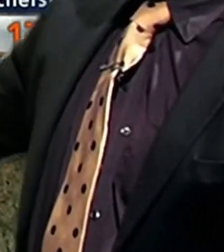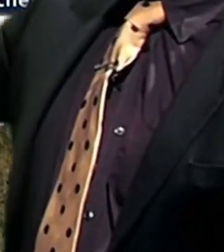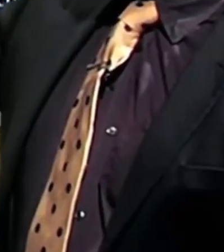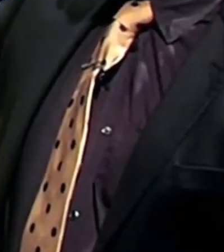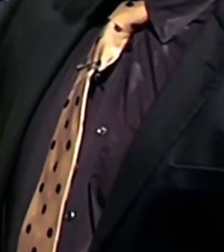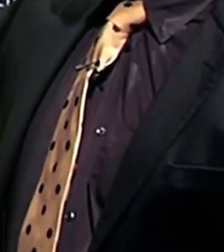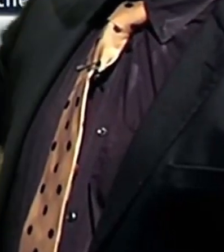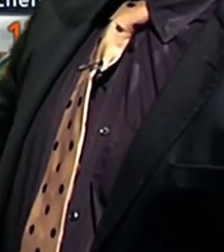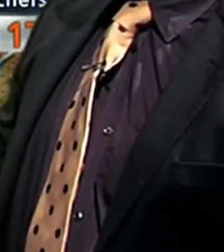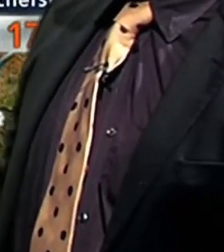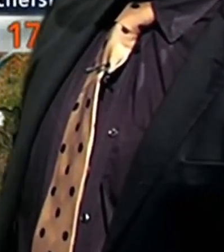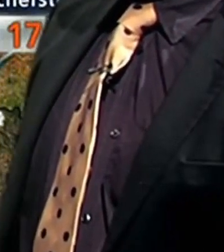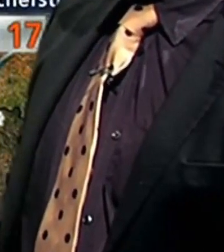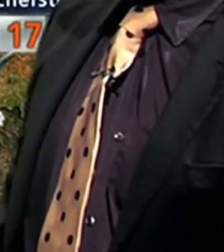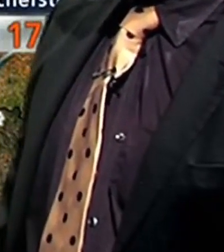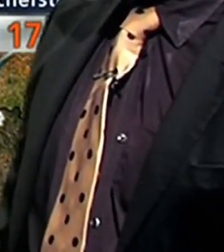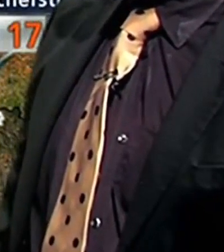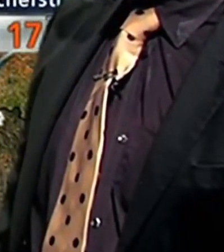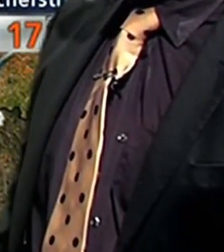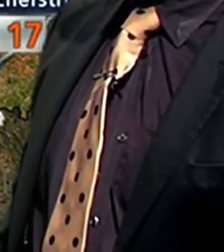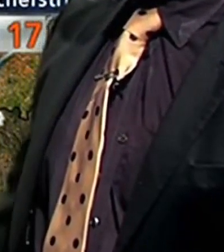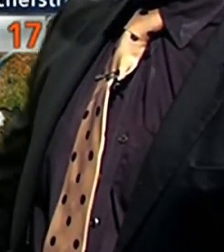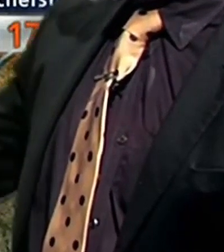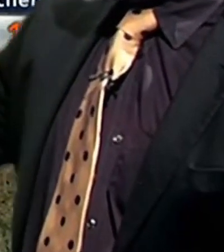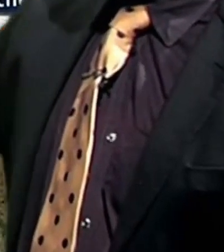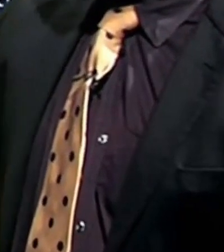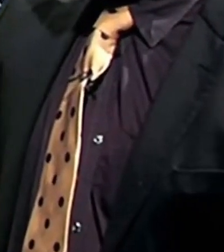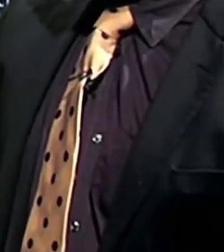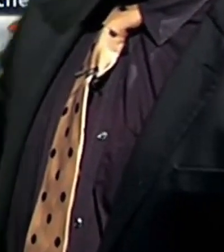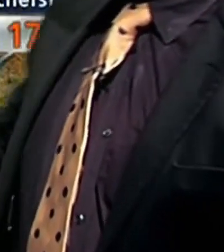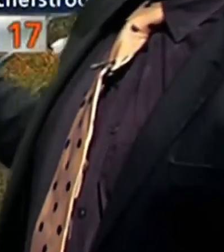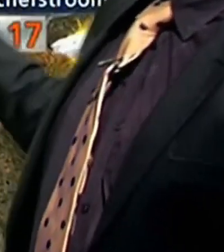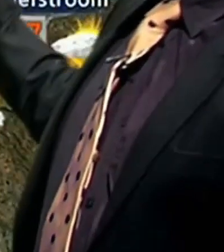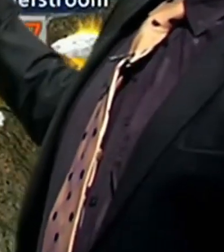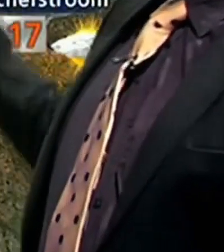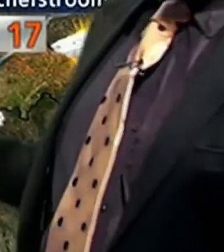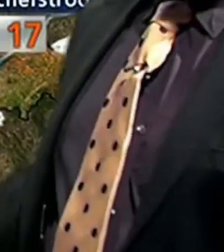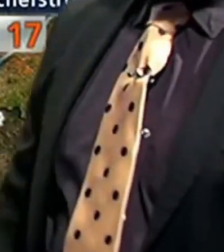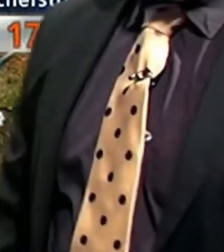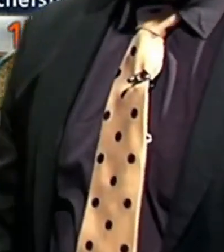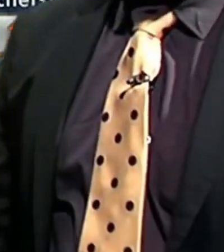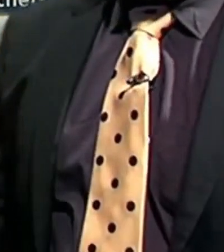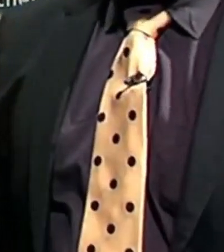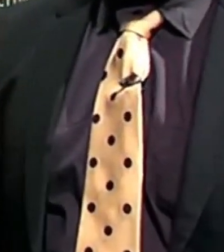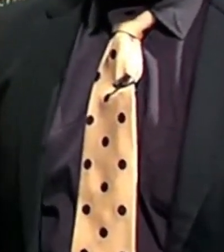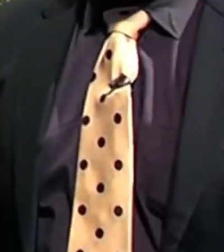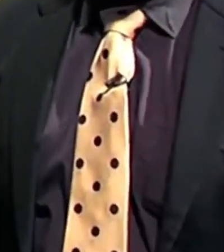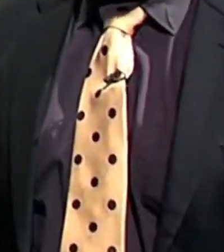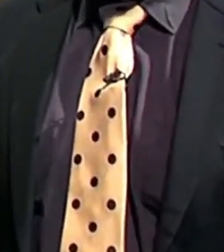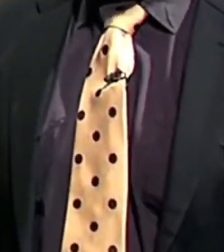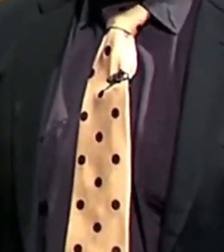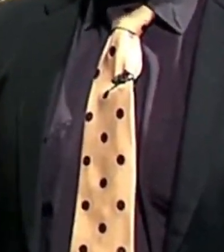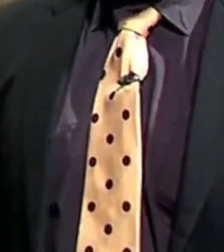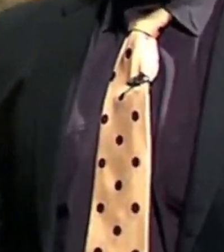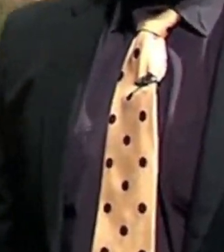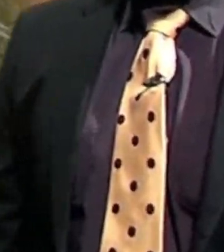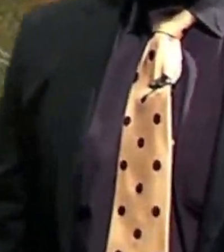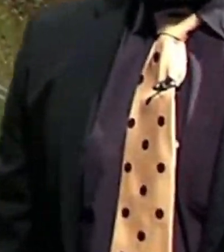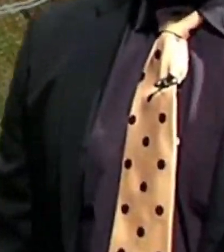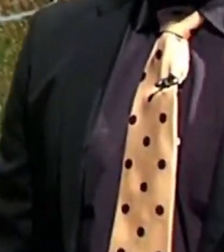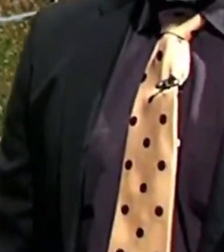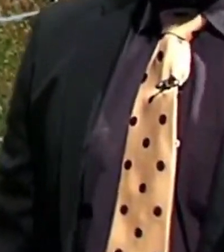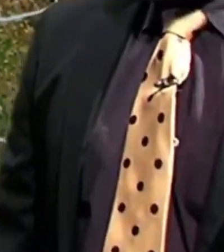tla fitla ho tse 10 mtse seletseng ka man ka Mahikeng ka sa le hona di bakeng tsa bo Sosrene ka fela ka man ka Rustenburg o tla bona maemo a phodileng mo ha re shebile ka haro